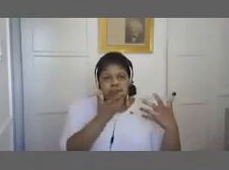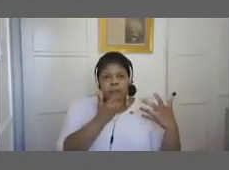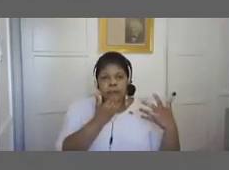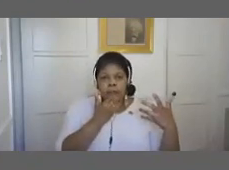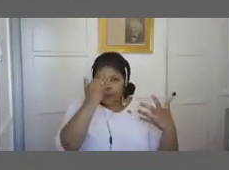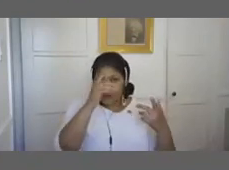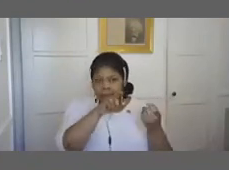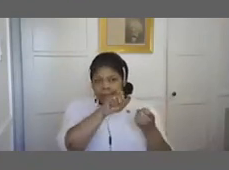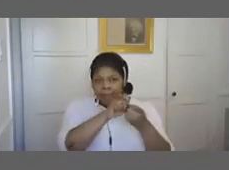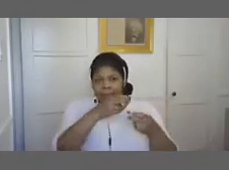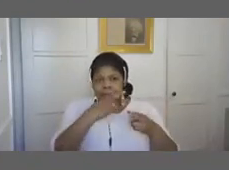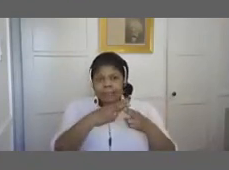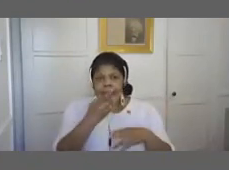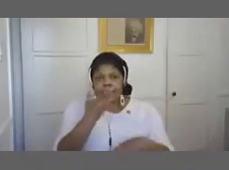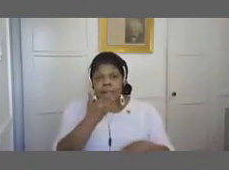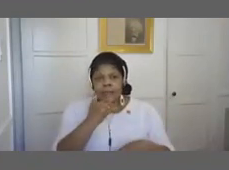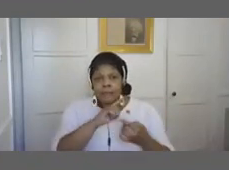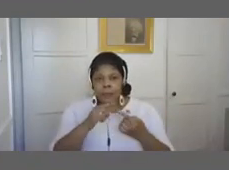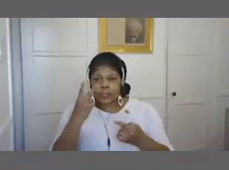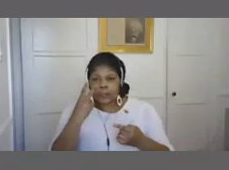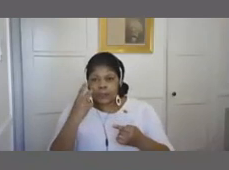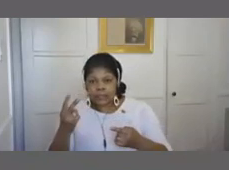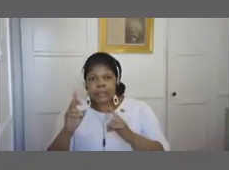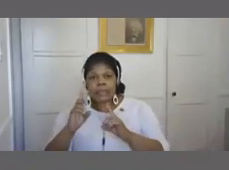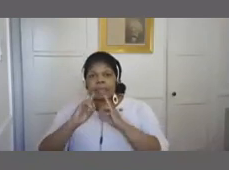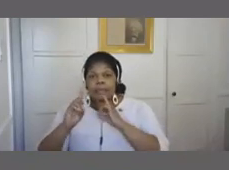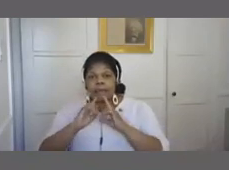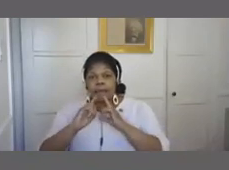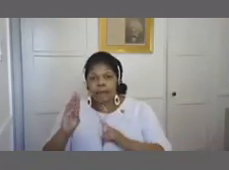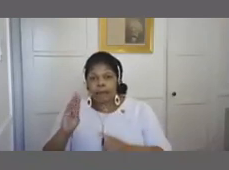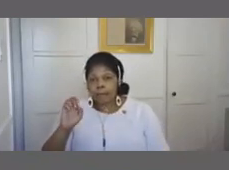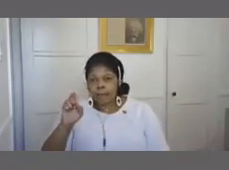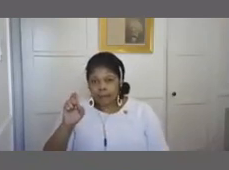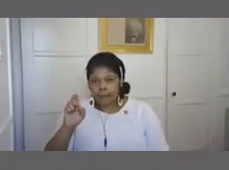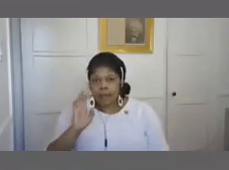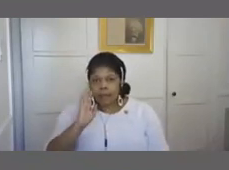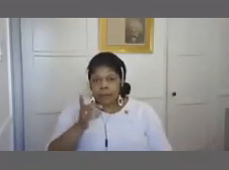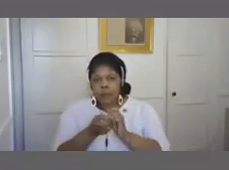name. But instead, they're going to have us name it dark orange.